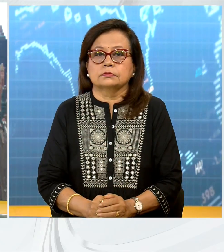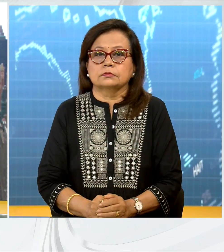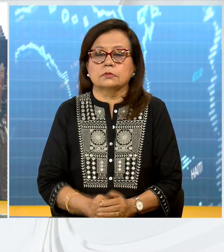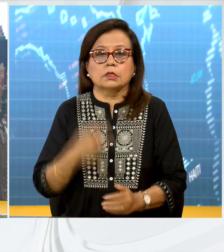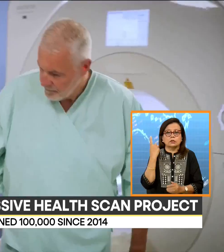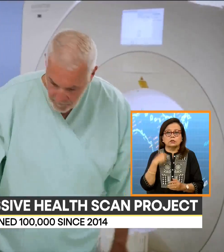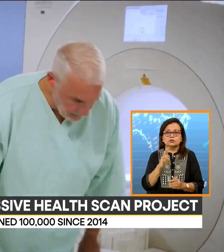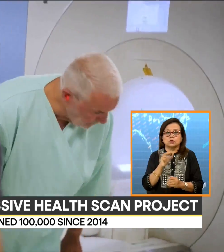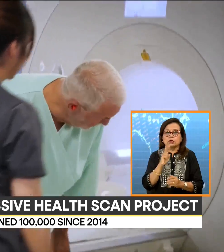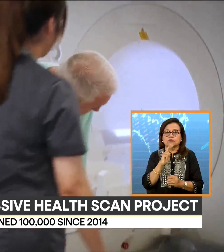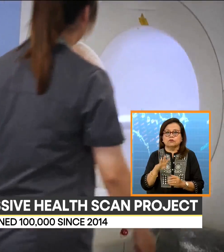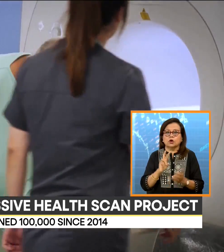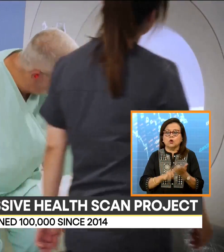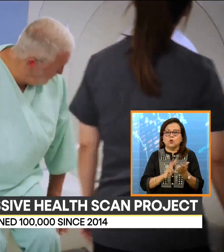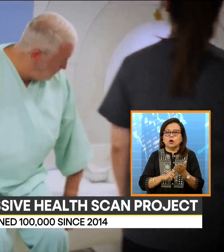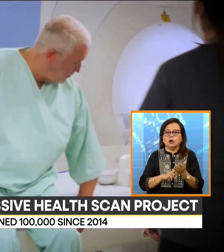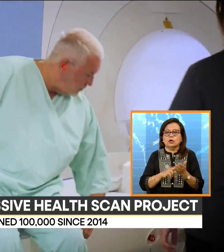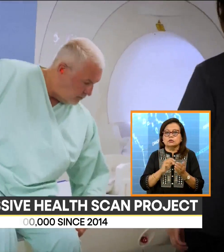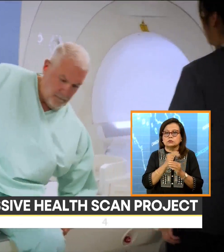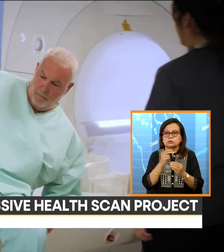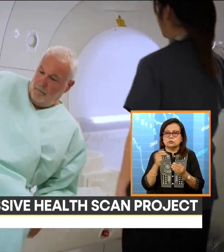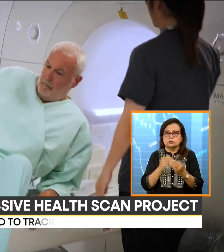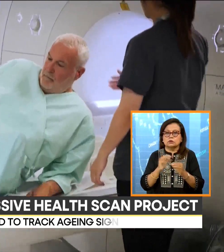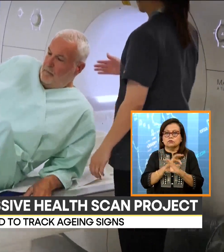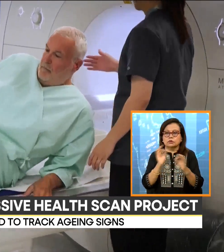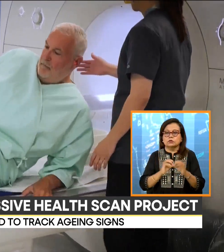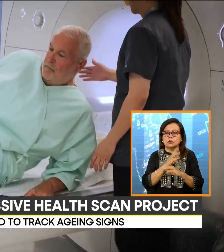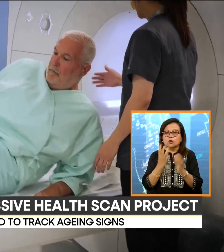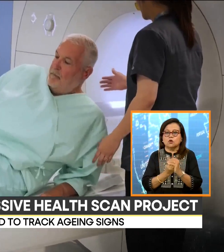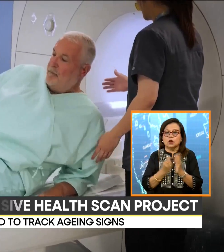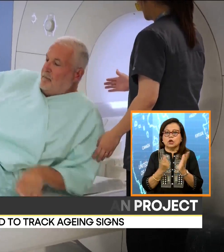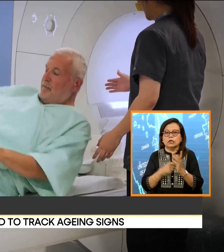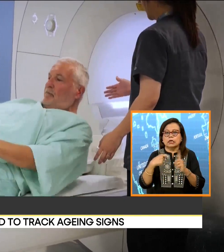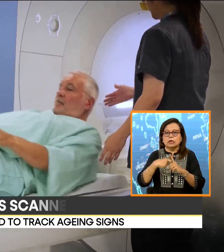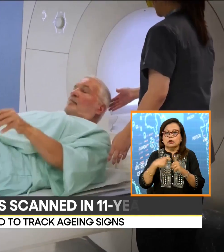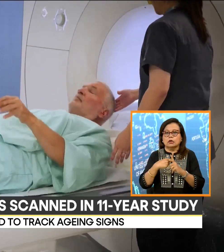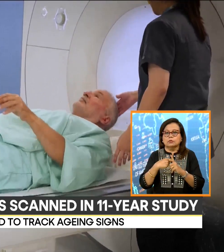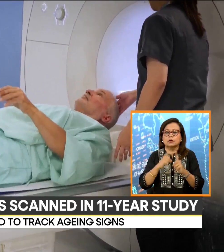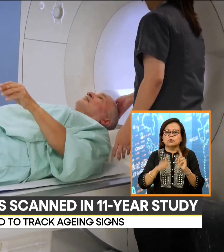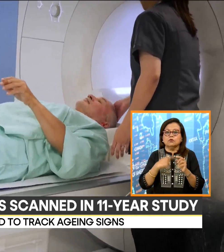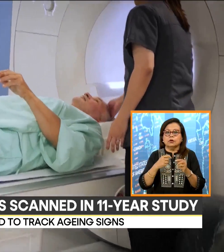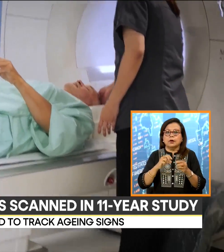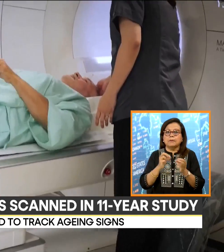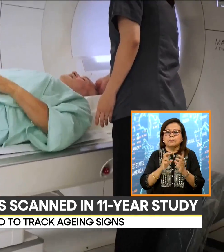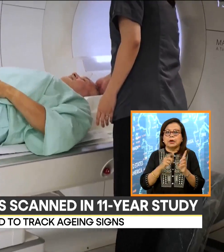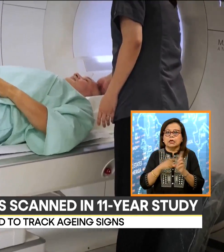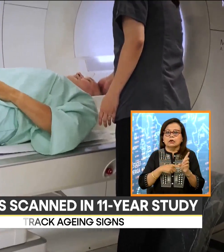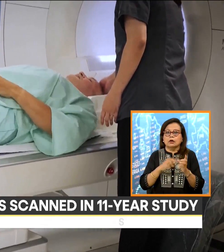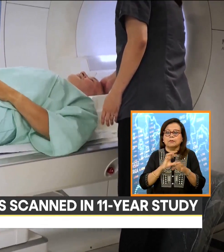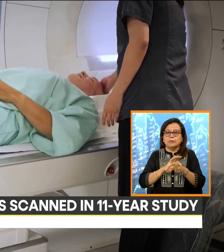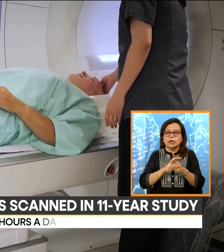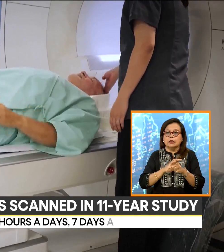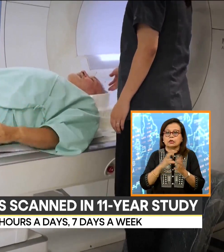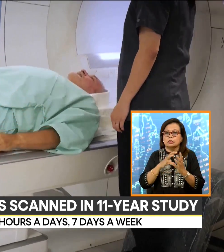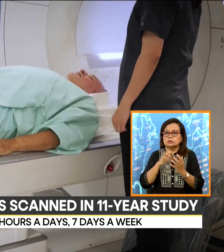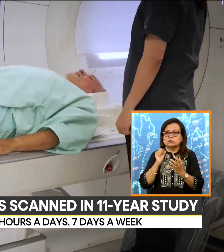Since 2014, volunteers have been lining up at facilities across the United Kingdom for a battery of medical